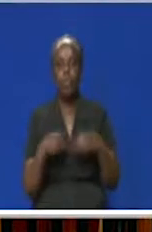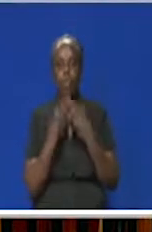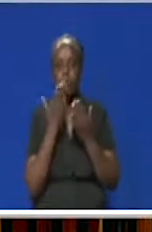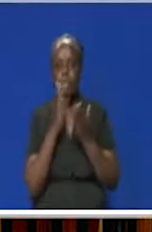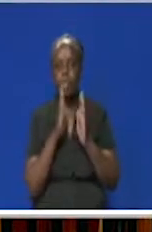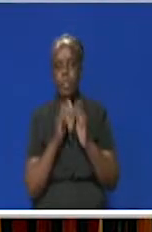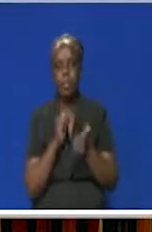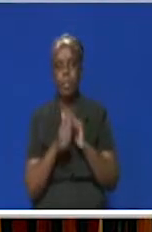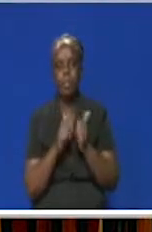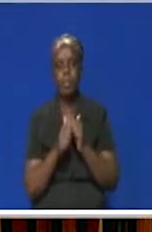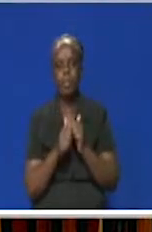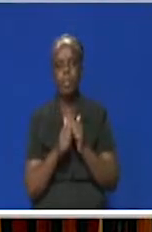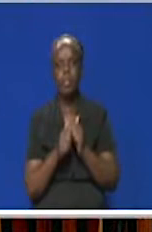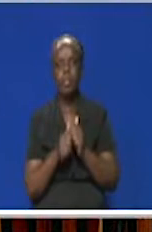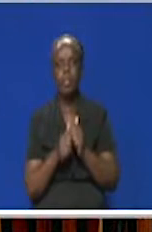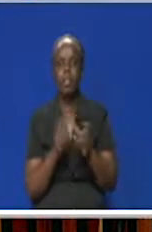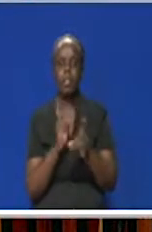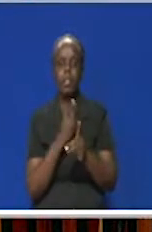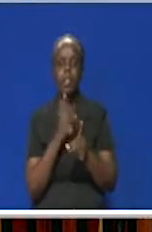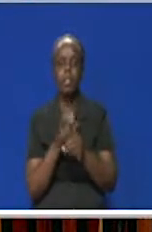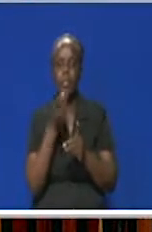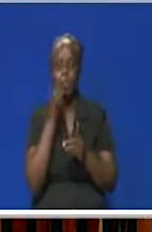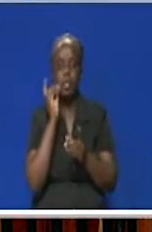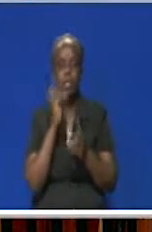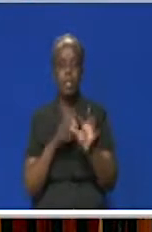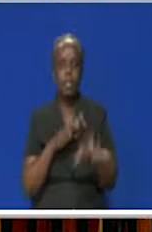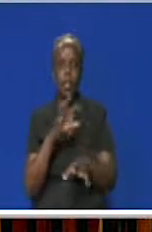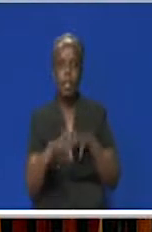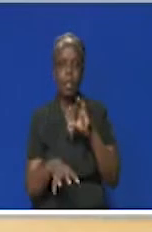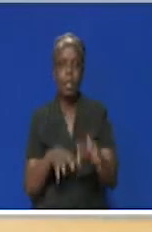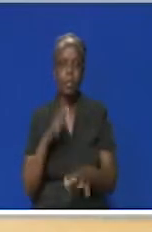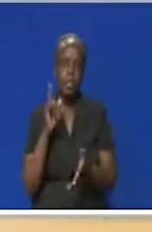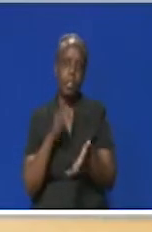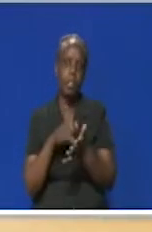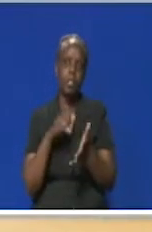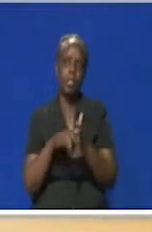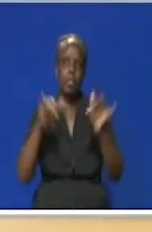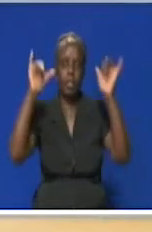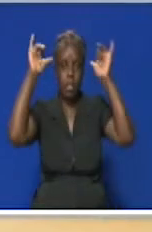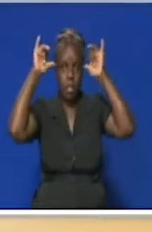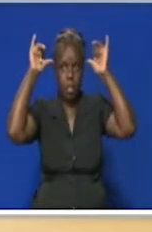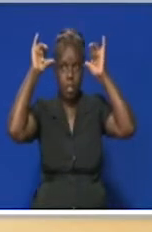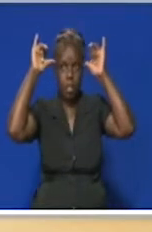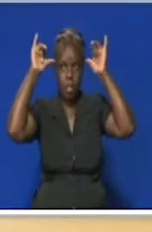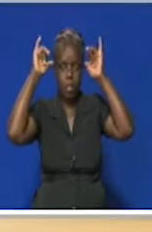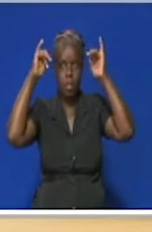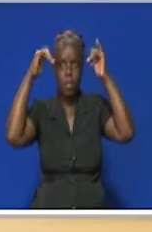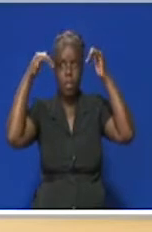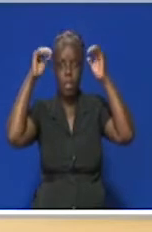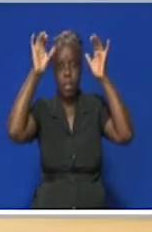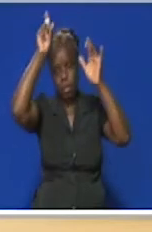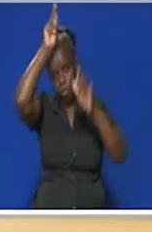Yes, the various domestic animals include the cattle, the